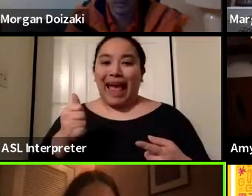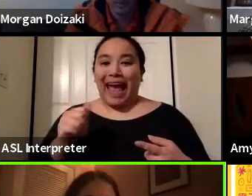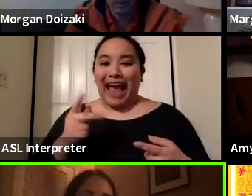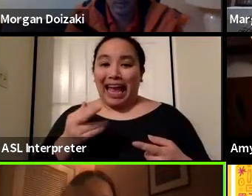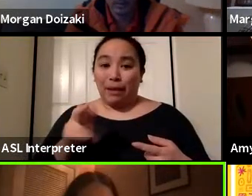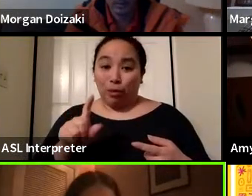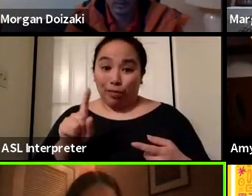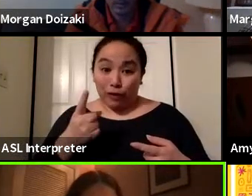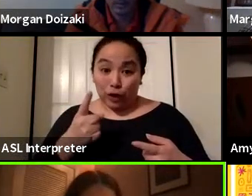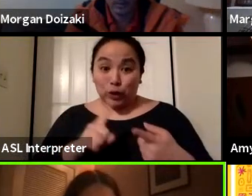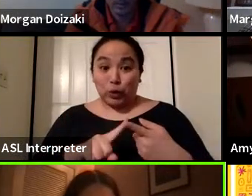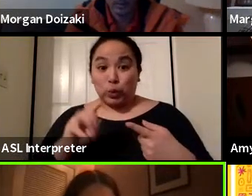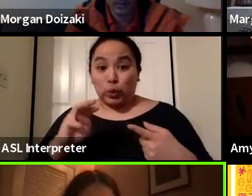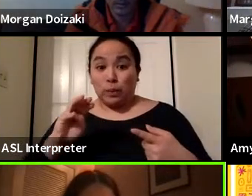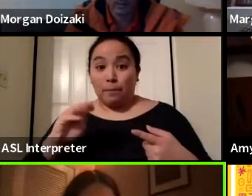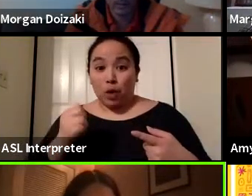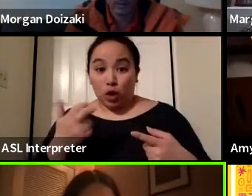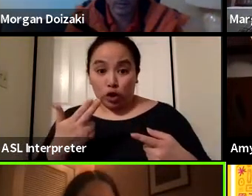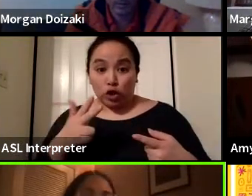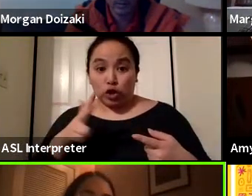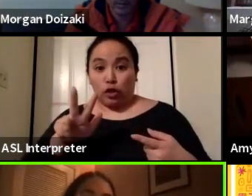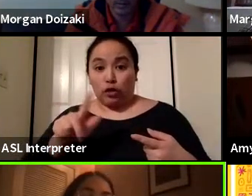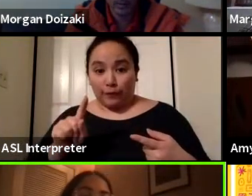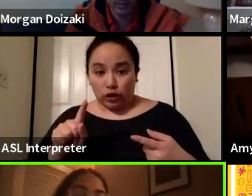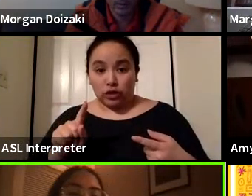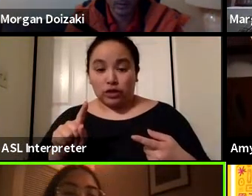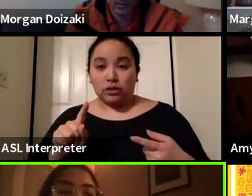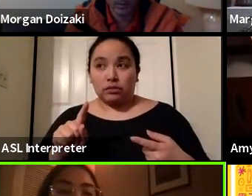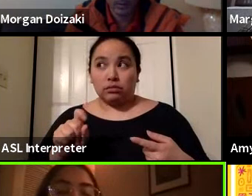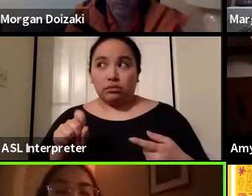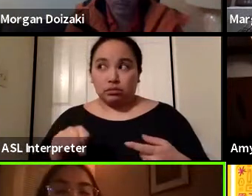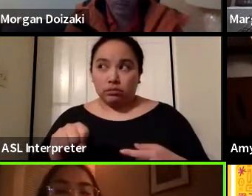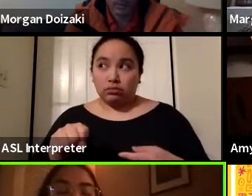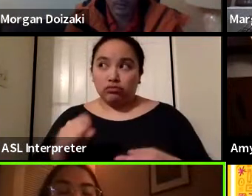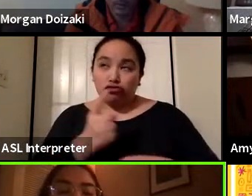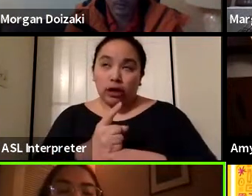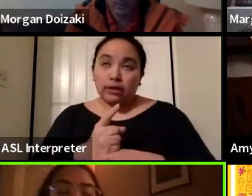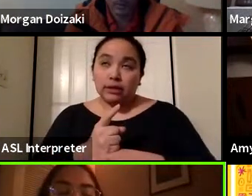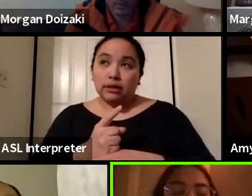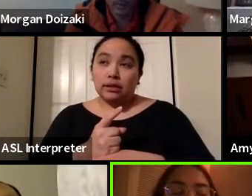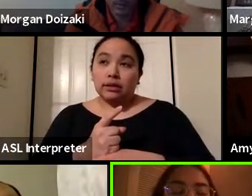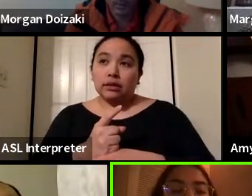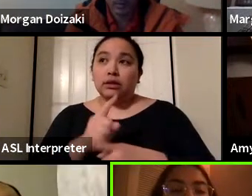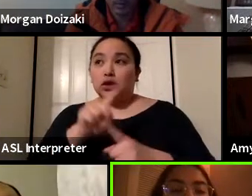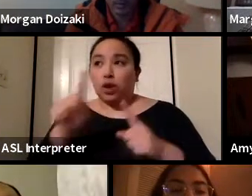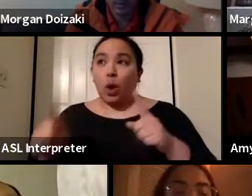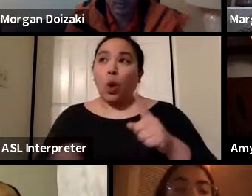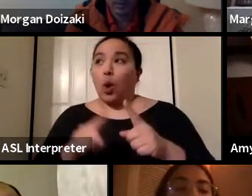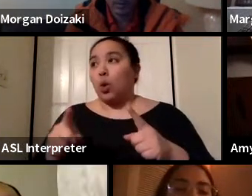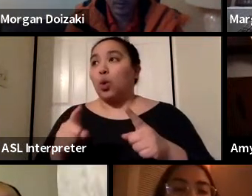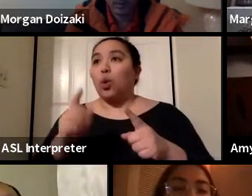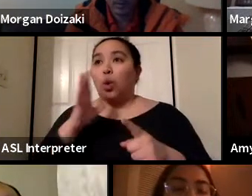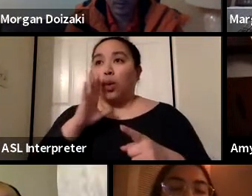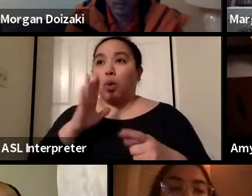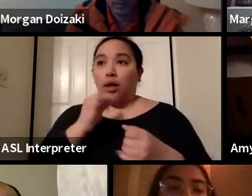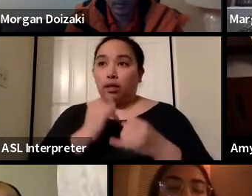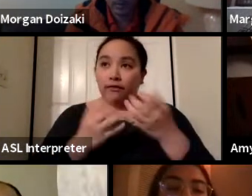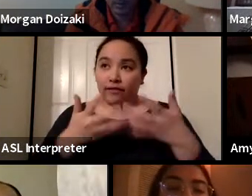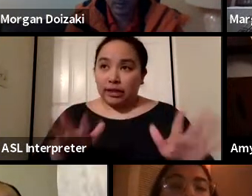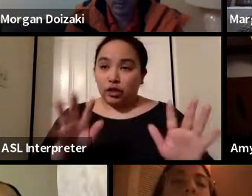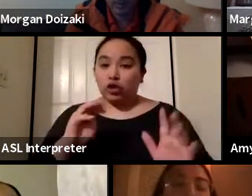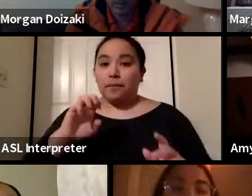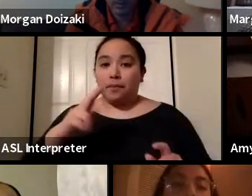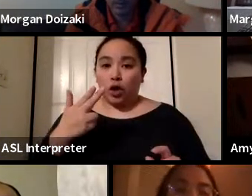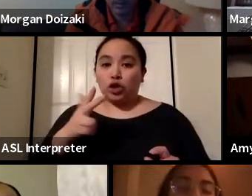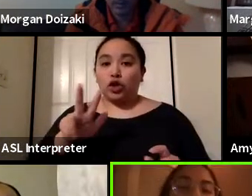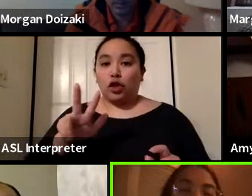1 to March 31. Yes. So the end is March 31. 31, and you'll recruit new